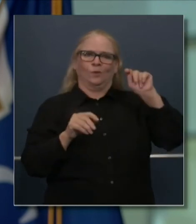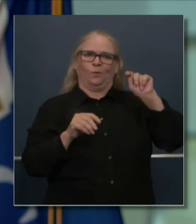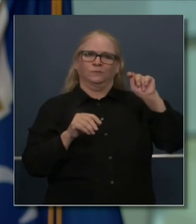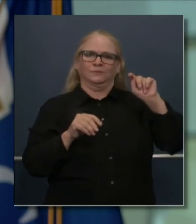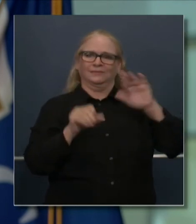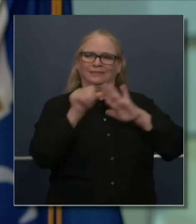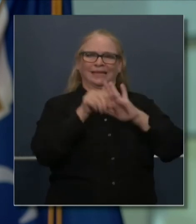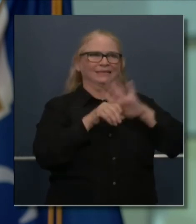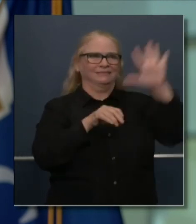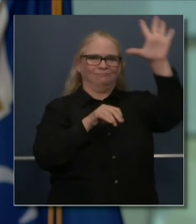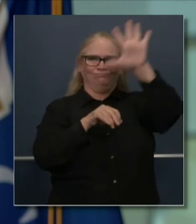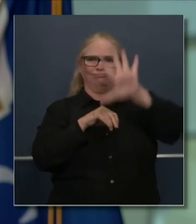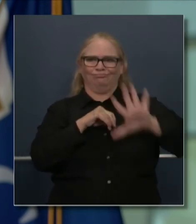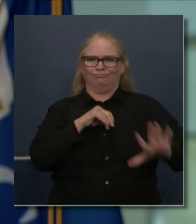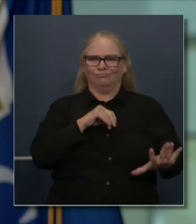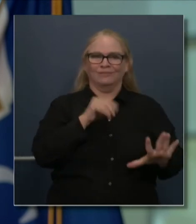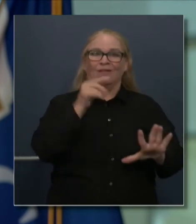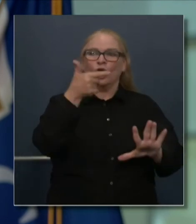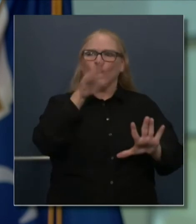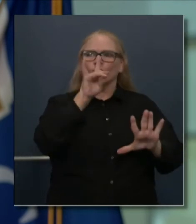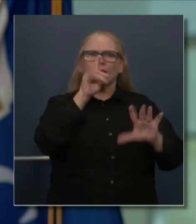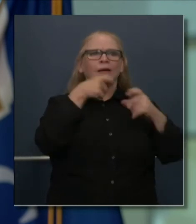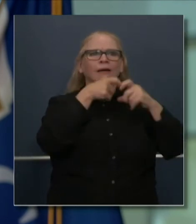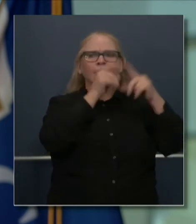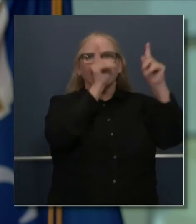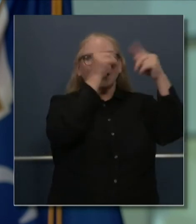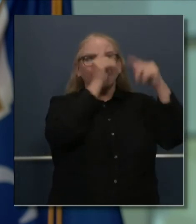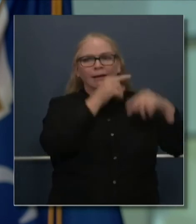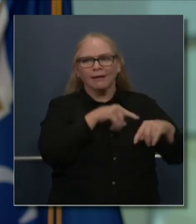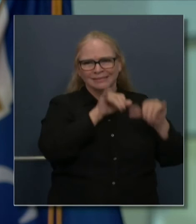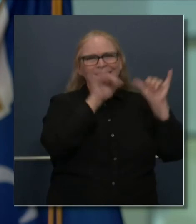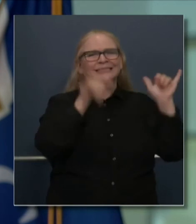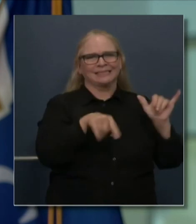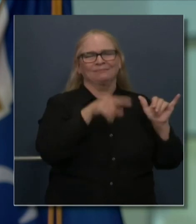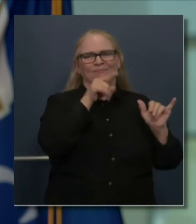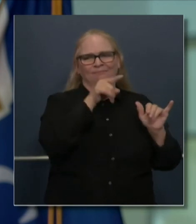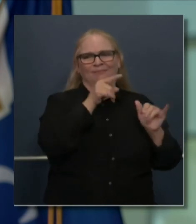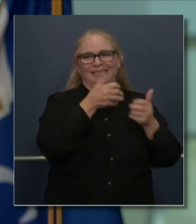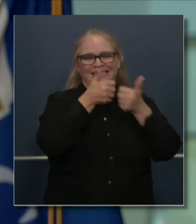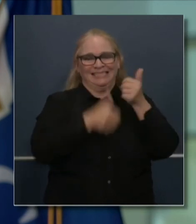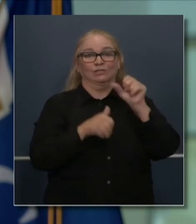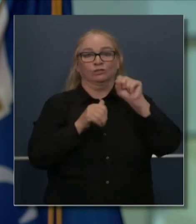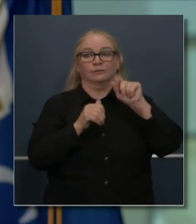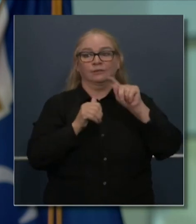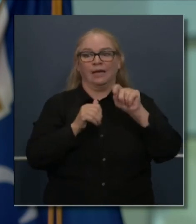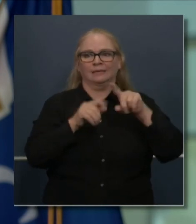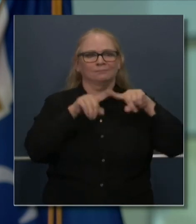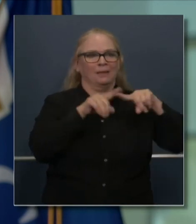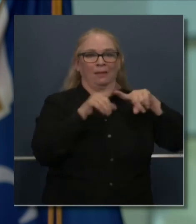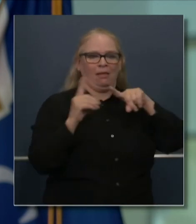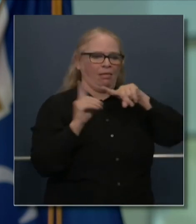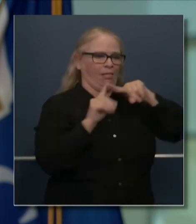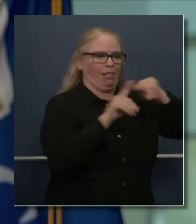but also connects to the broader conversation as we move forward. Michelson, Fox 11.